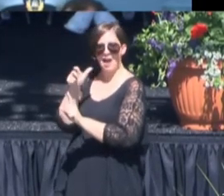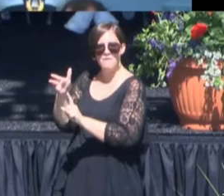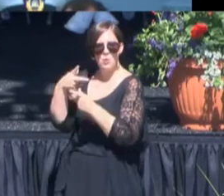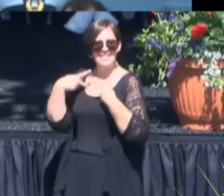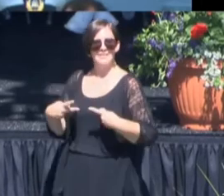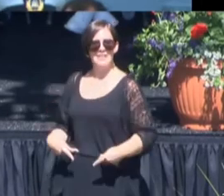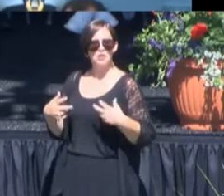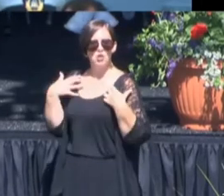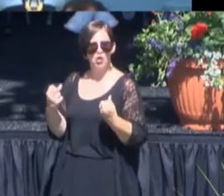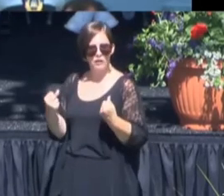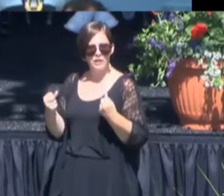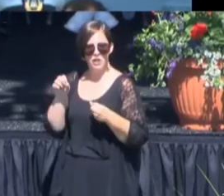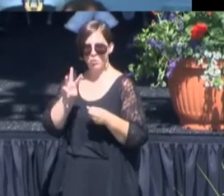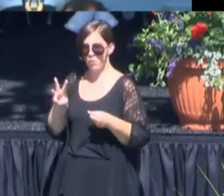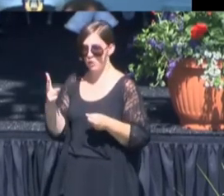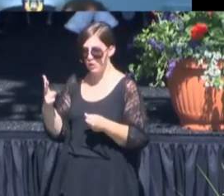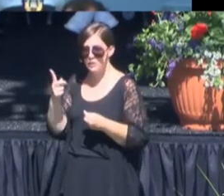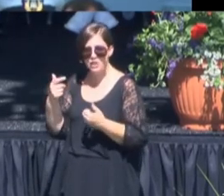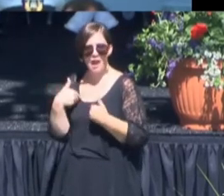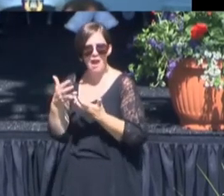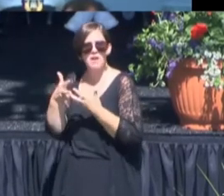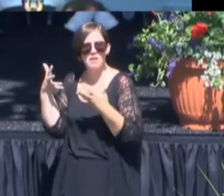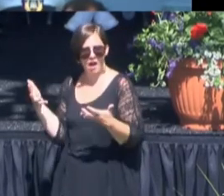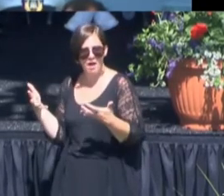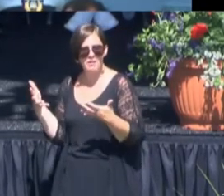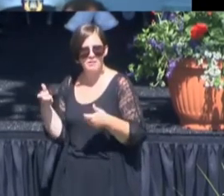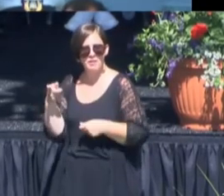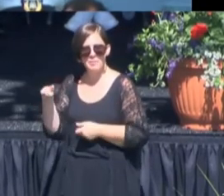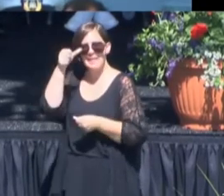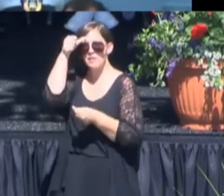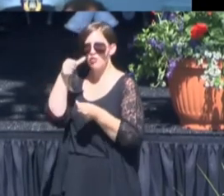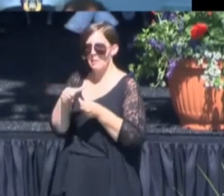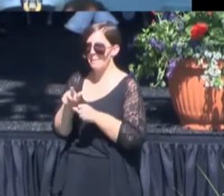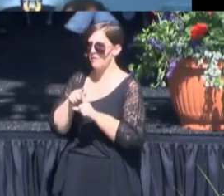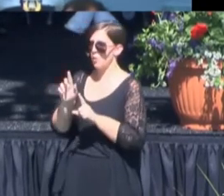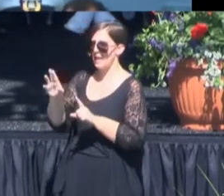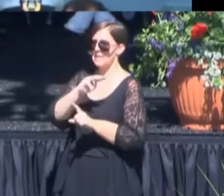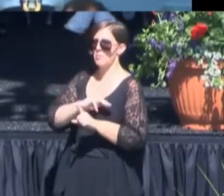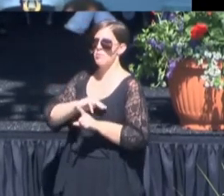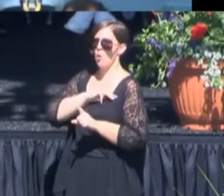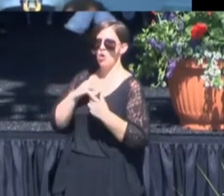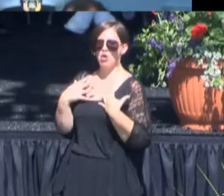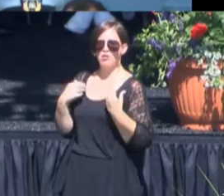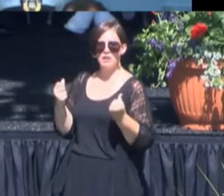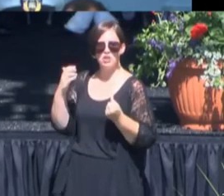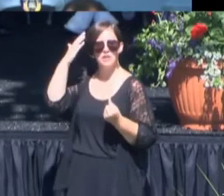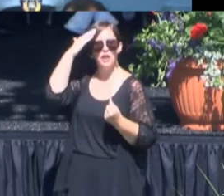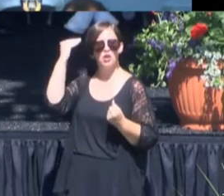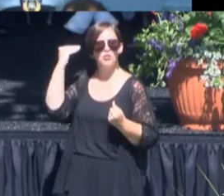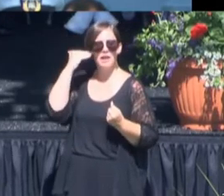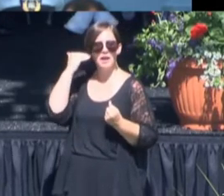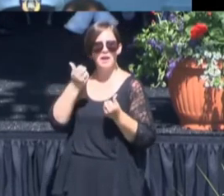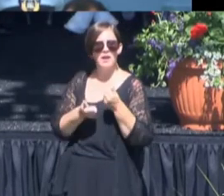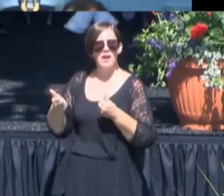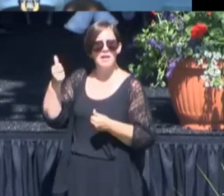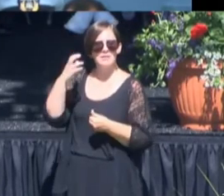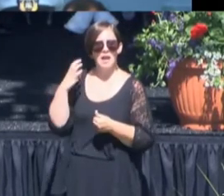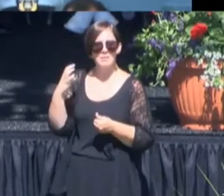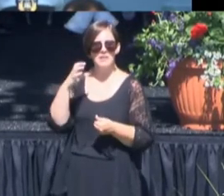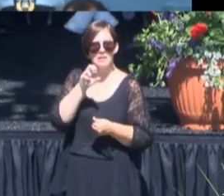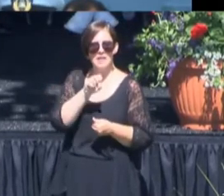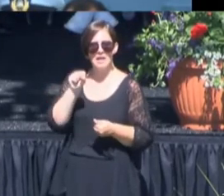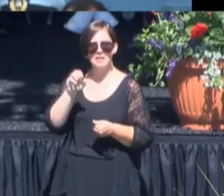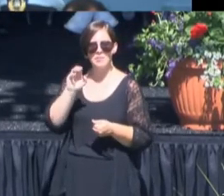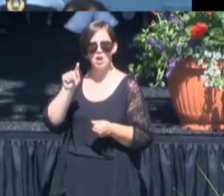War II, which he had an abundance of, but for his moral courage in Korea as captain of the SS Meredith